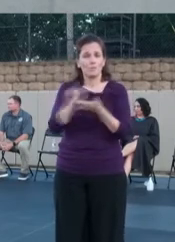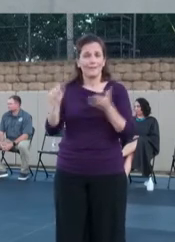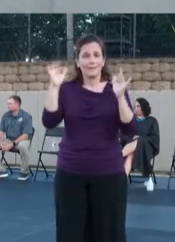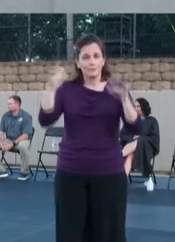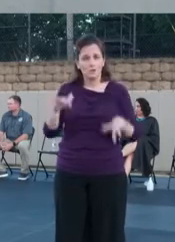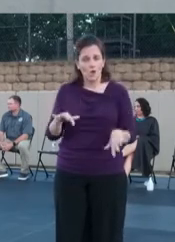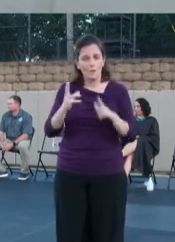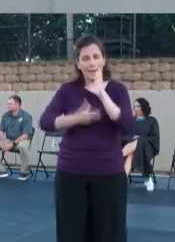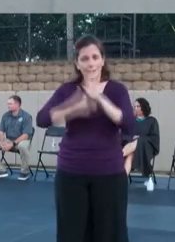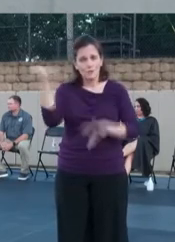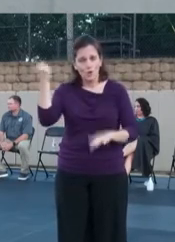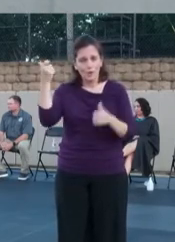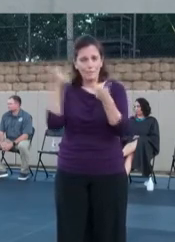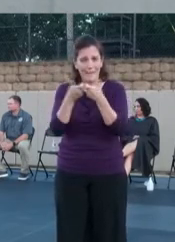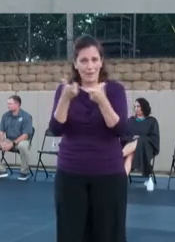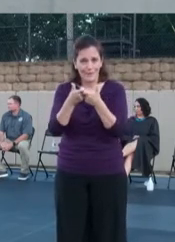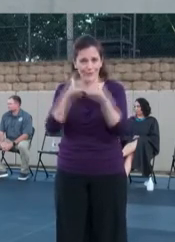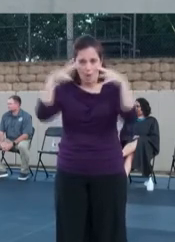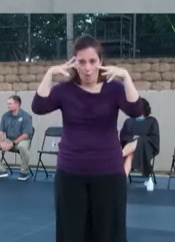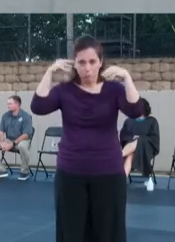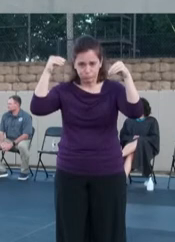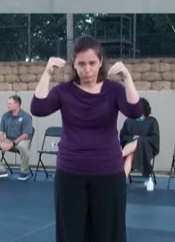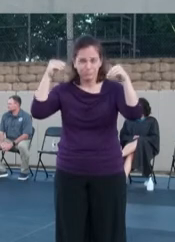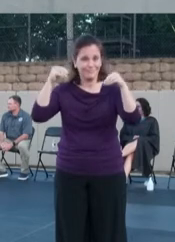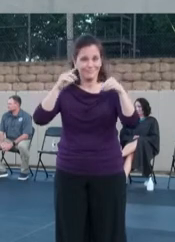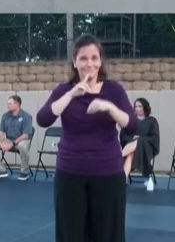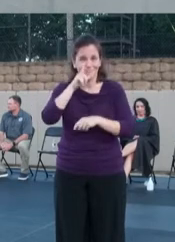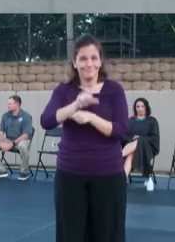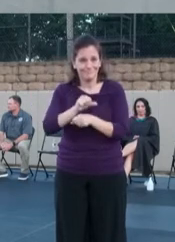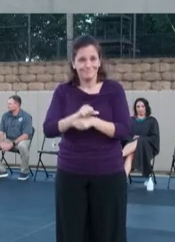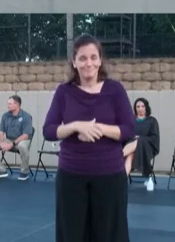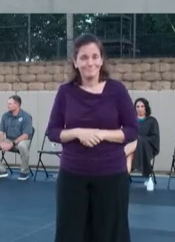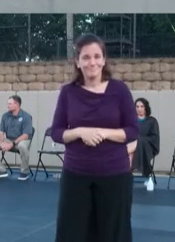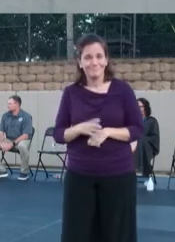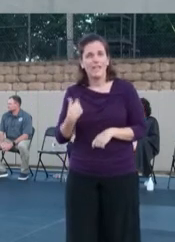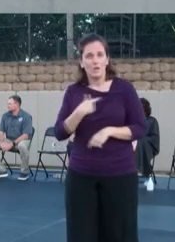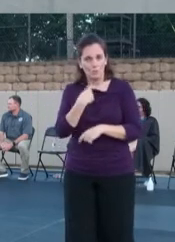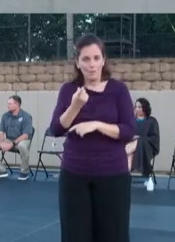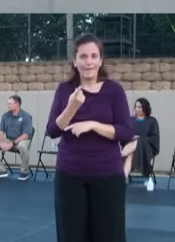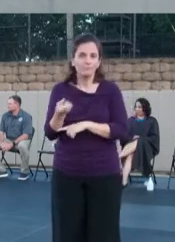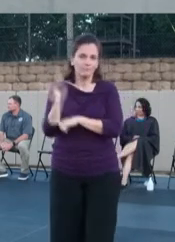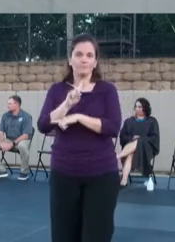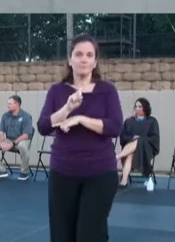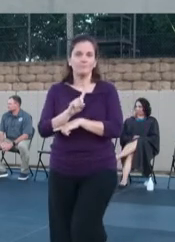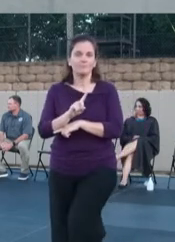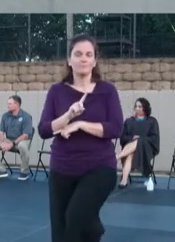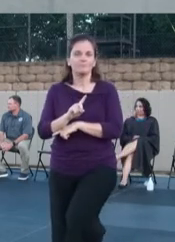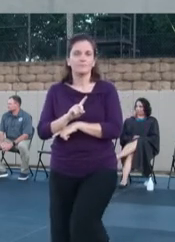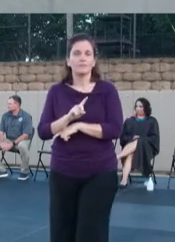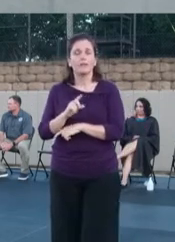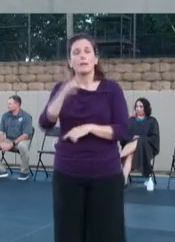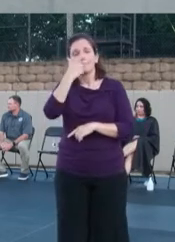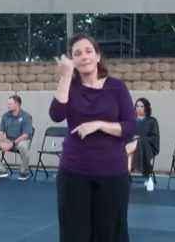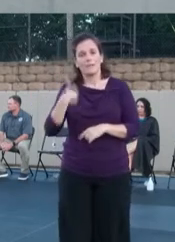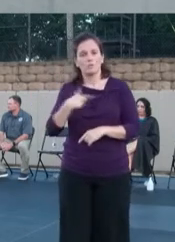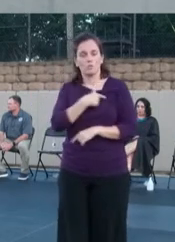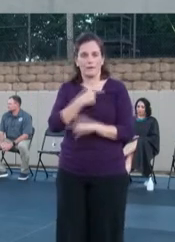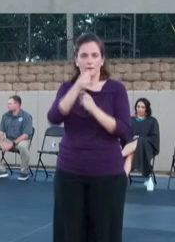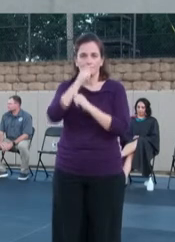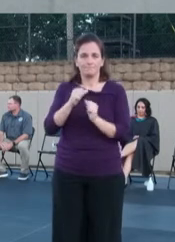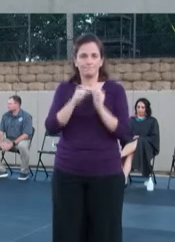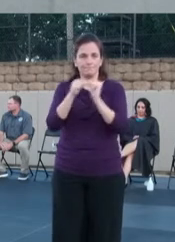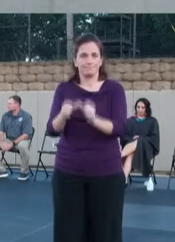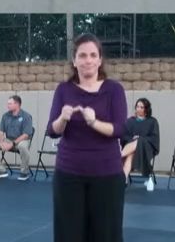power, literally, we rose above because we can, because we are resilient. As we carry